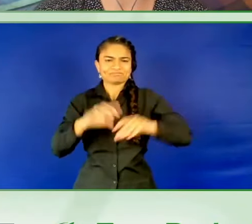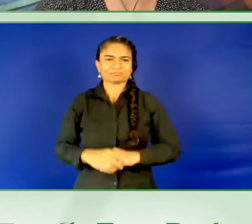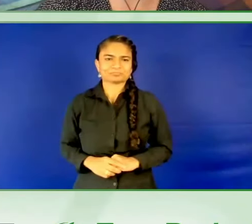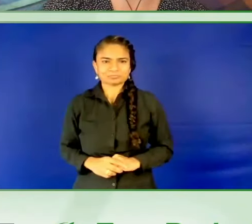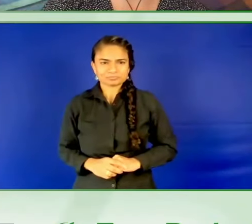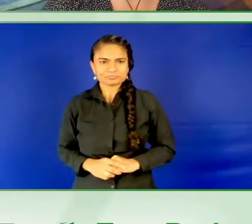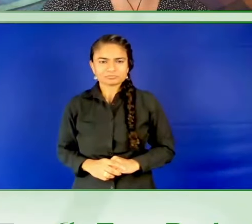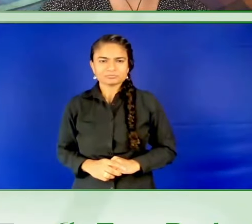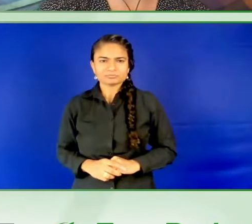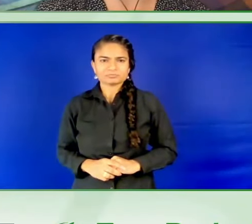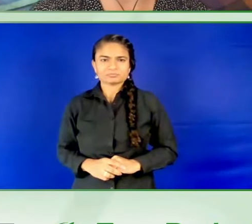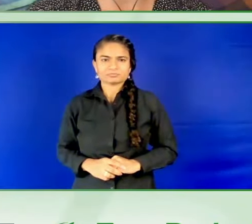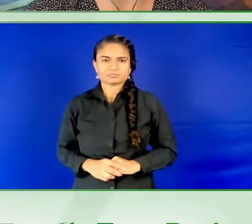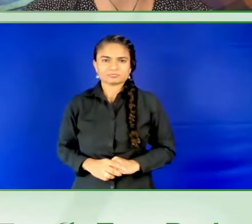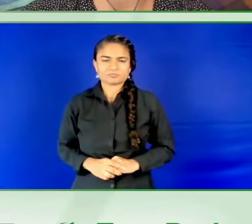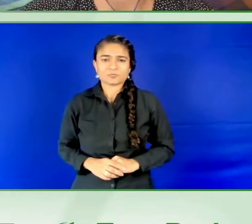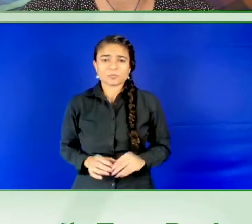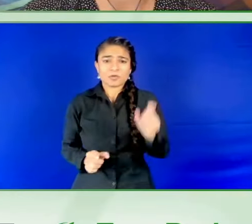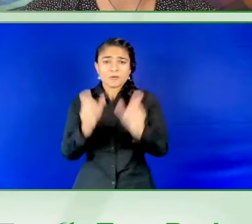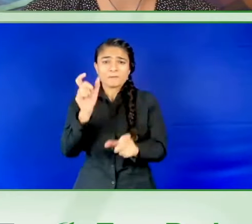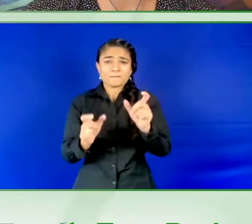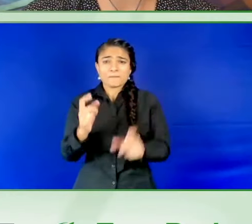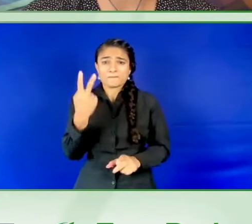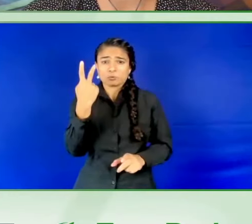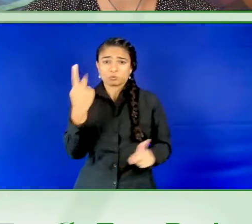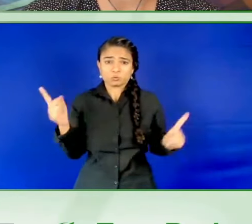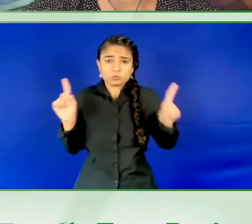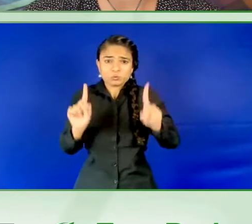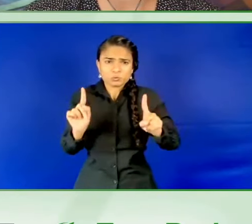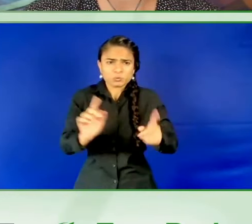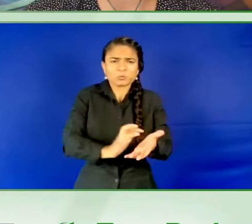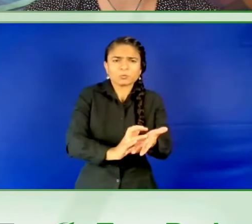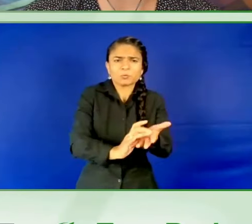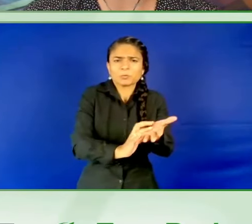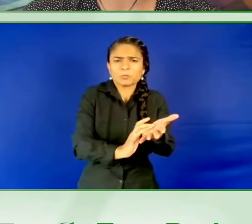in the Central Library from the Blind. And it's